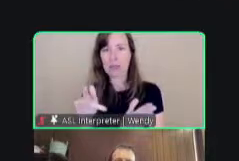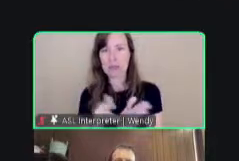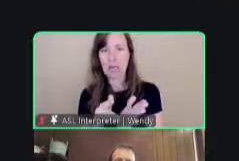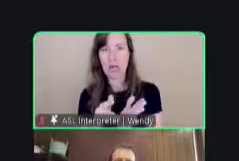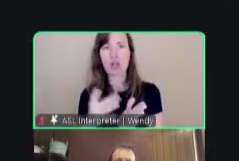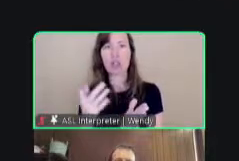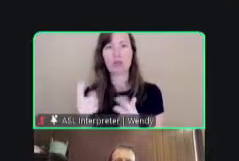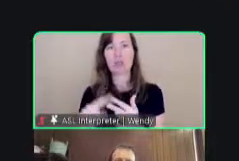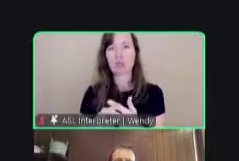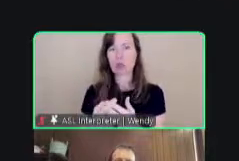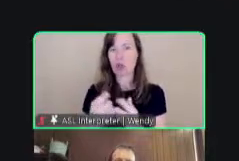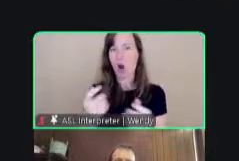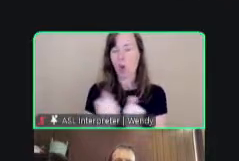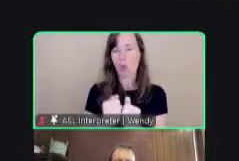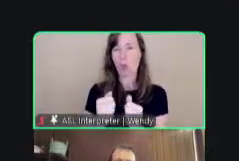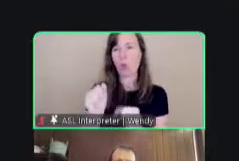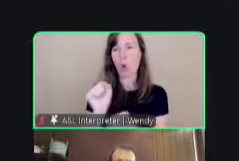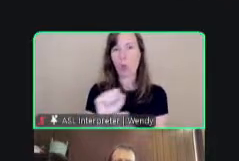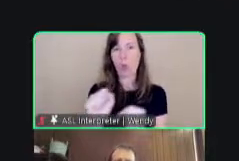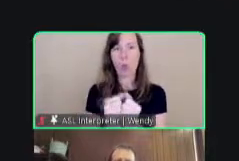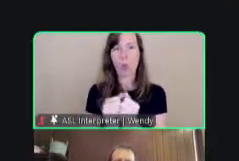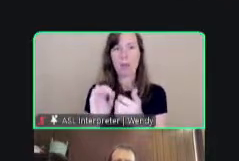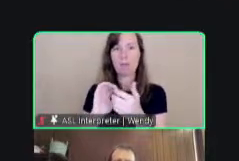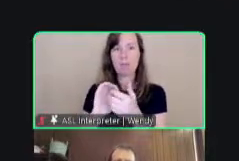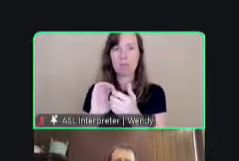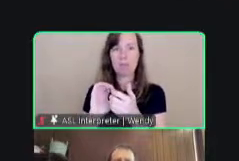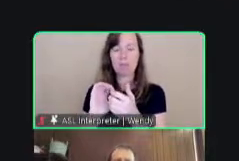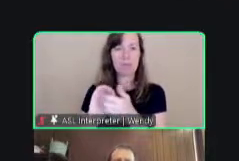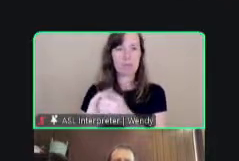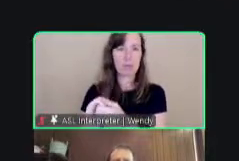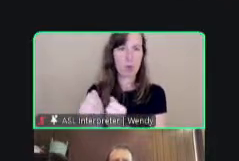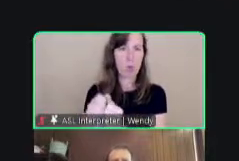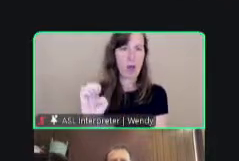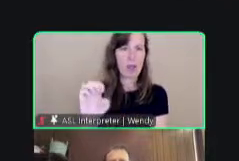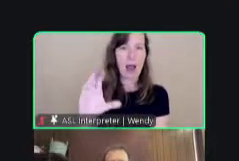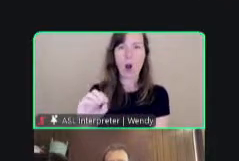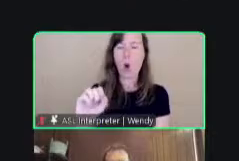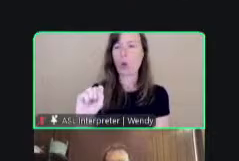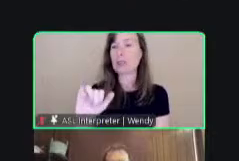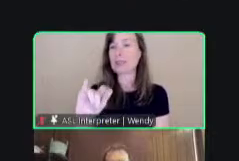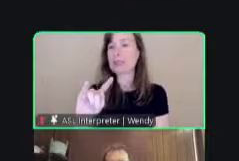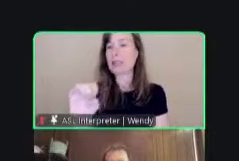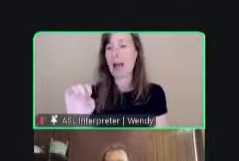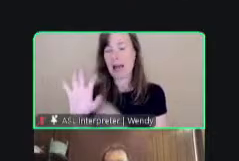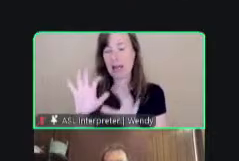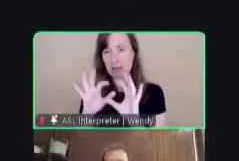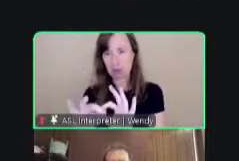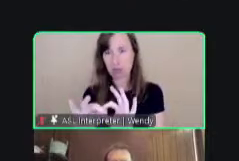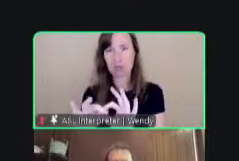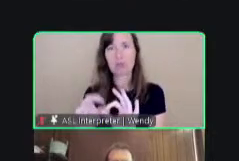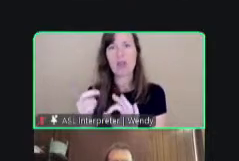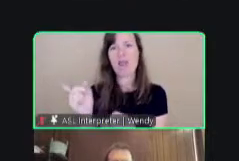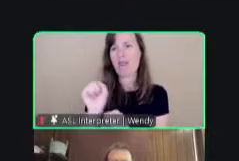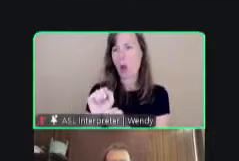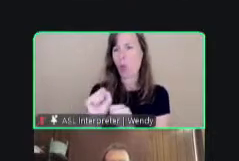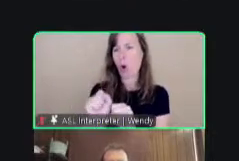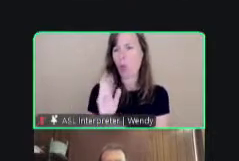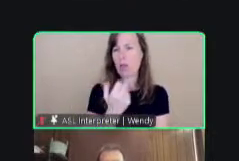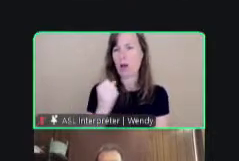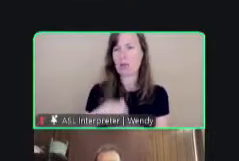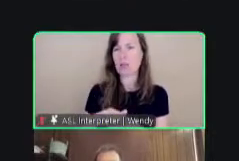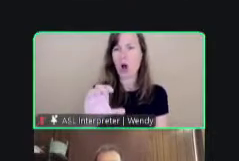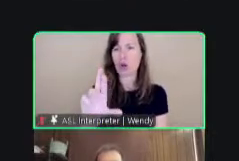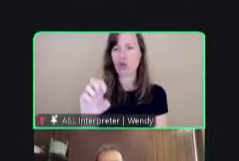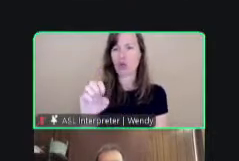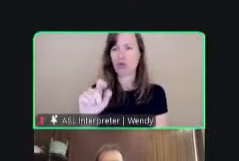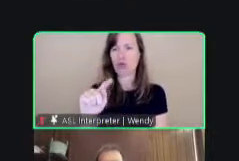EchoSite. EchoSite is they've already done some work on this, but EchoSite worked with us on the Crestlawn project. So this